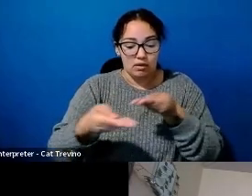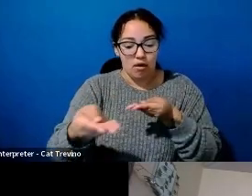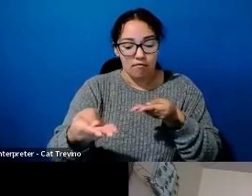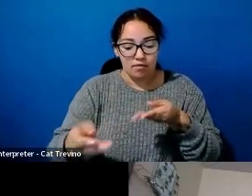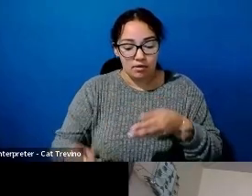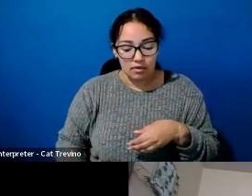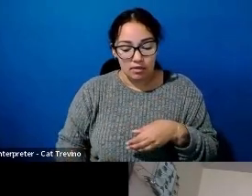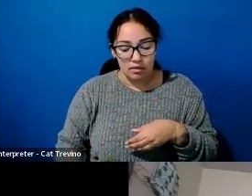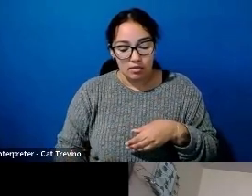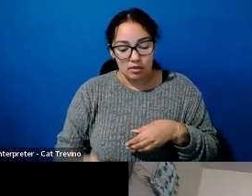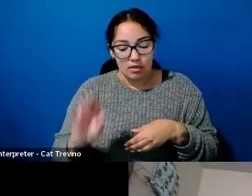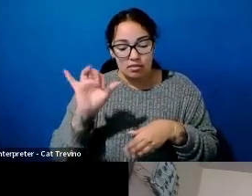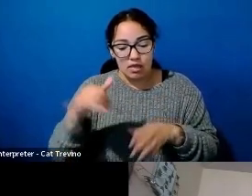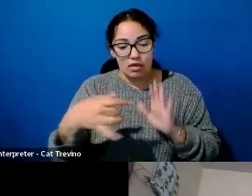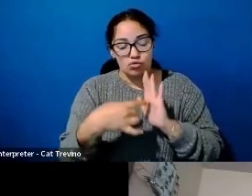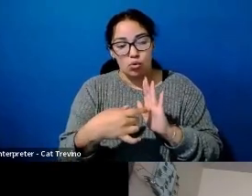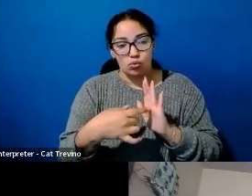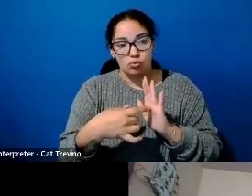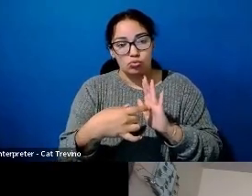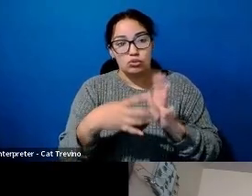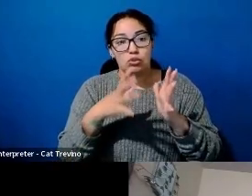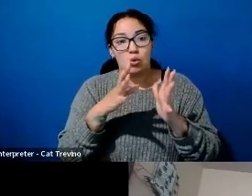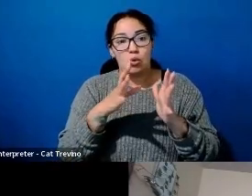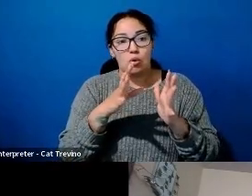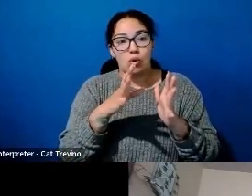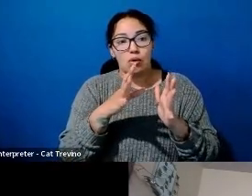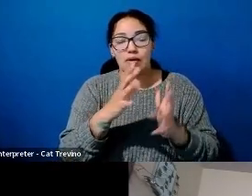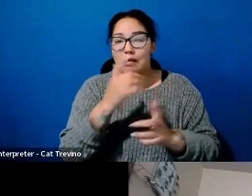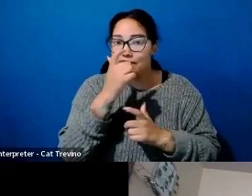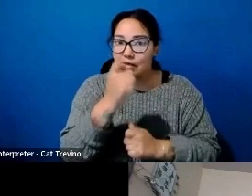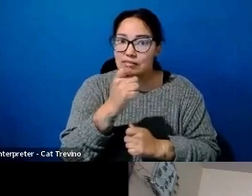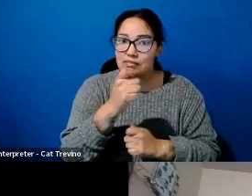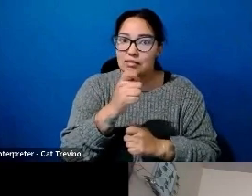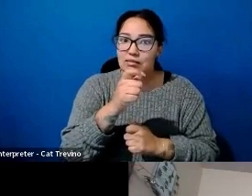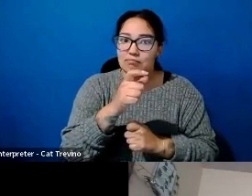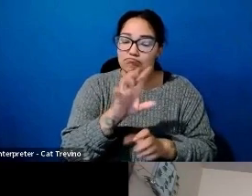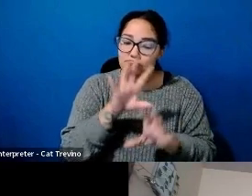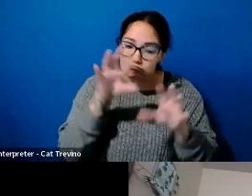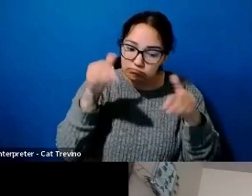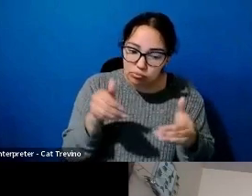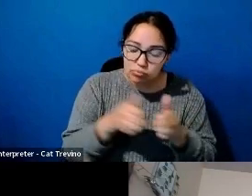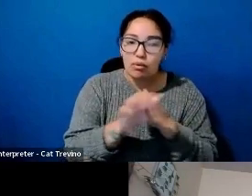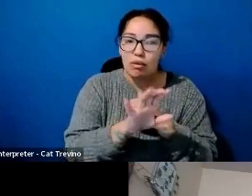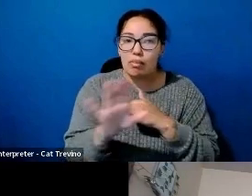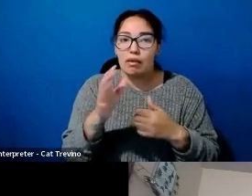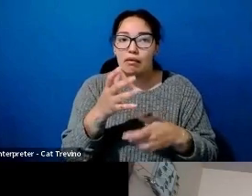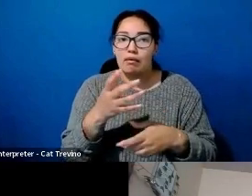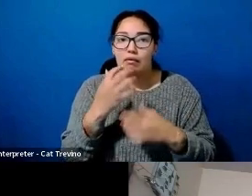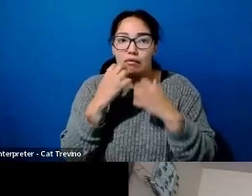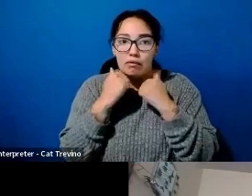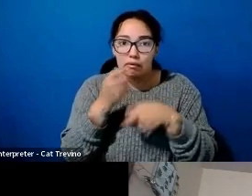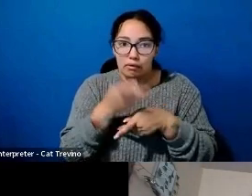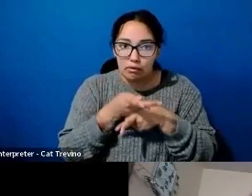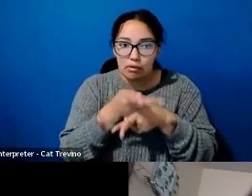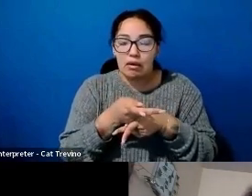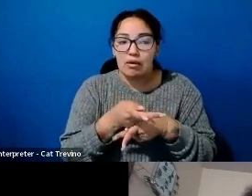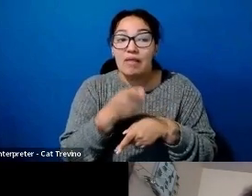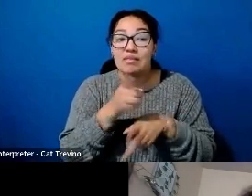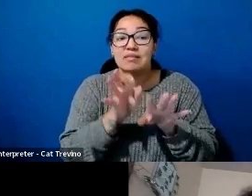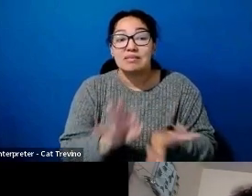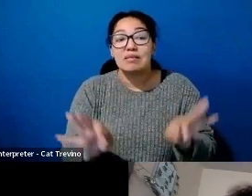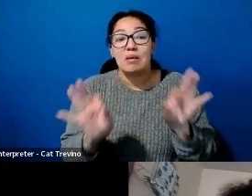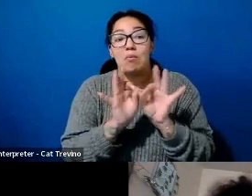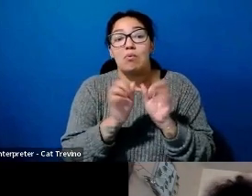you are invested in their care and that this is really important to survivors